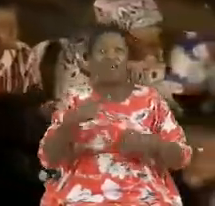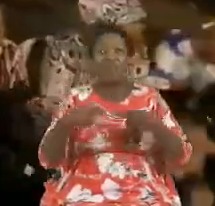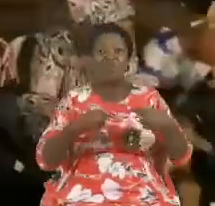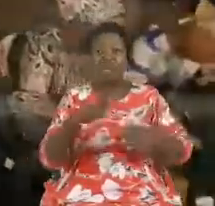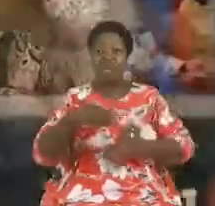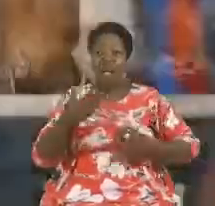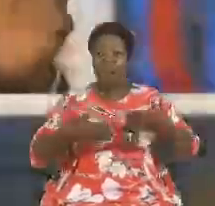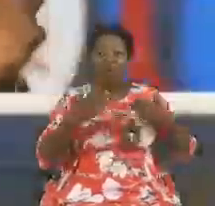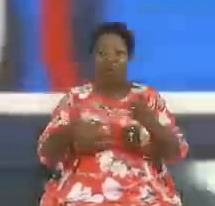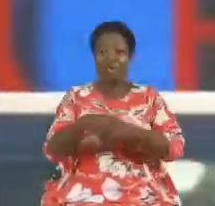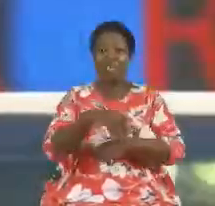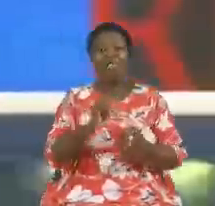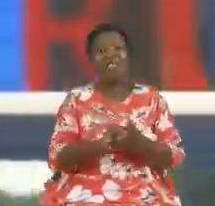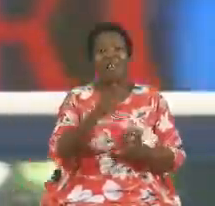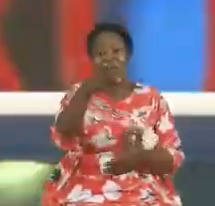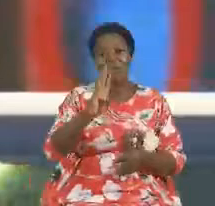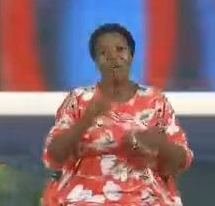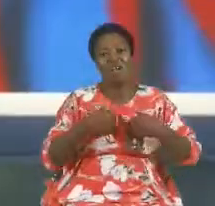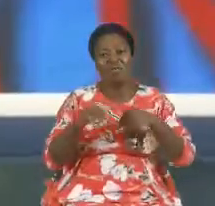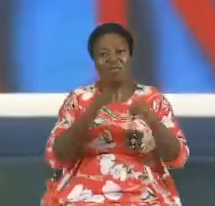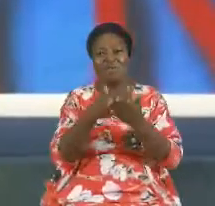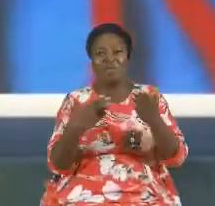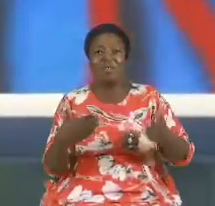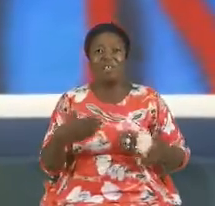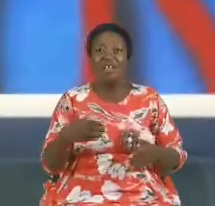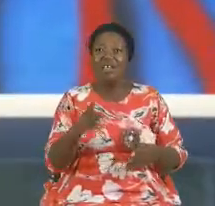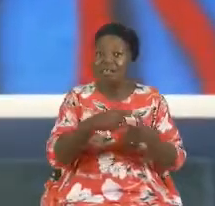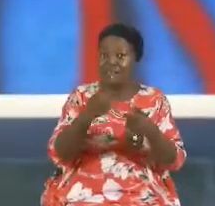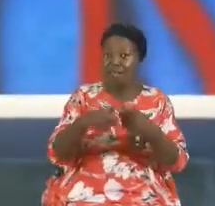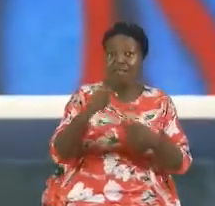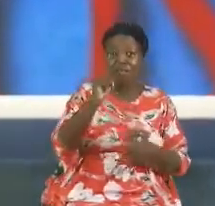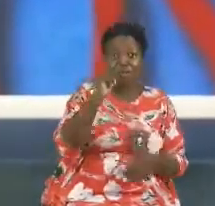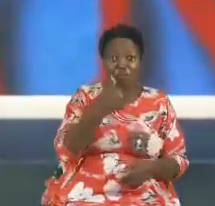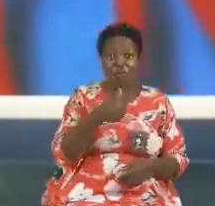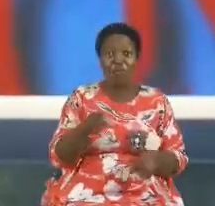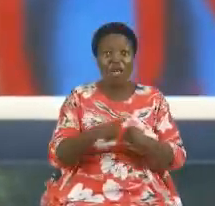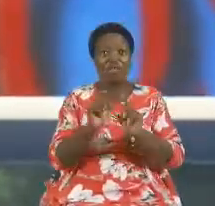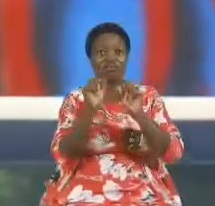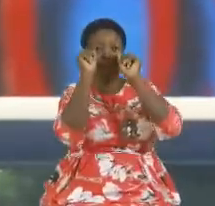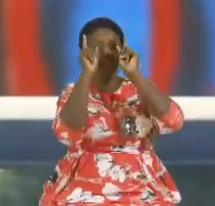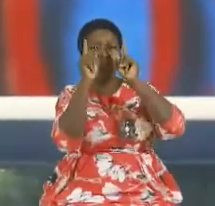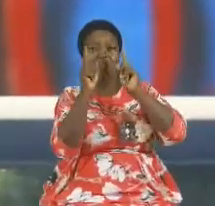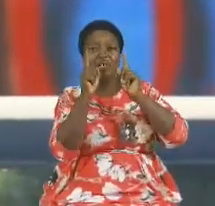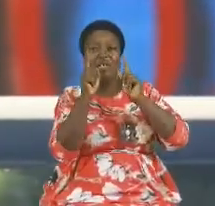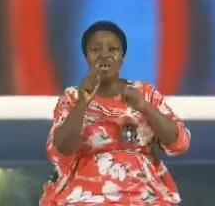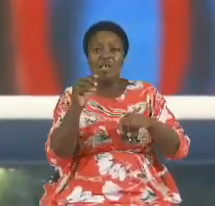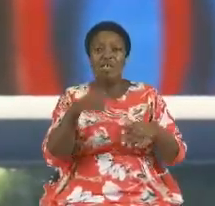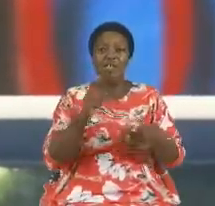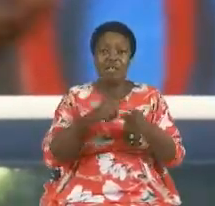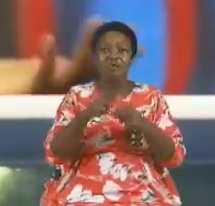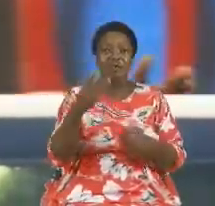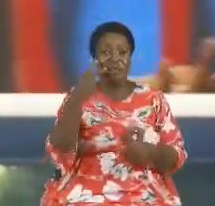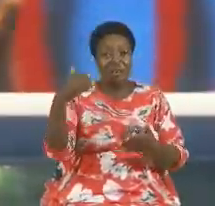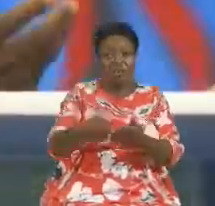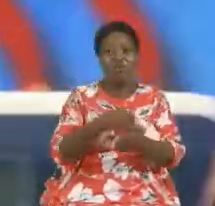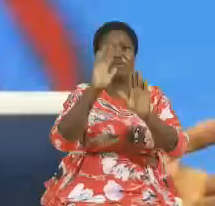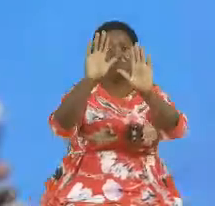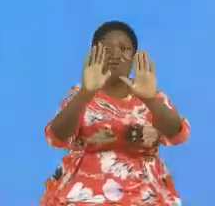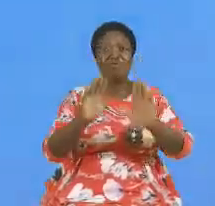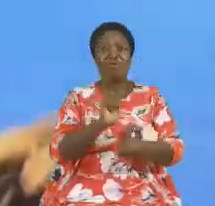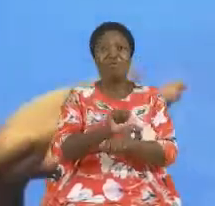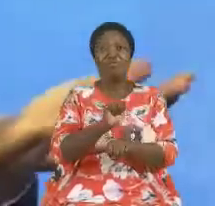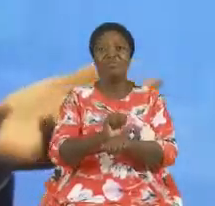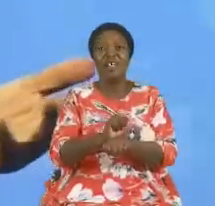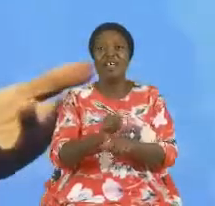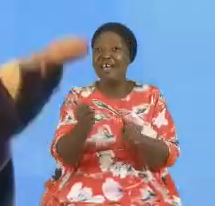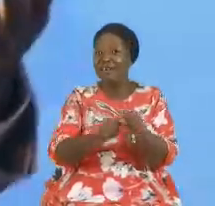unending. That as we are rejoicing today, that God has done something, then tomorrow, as you